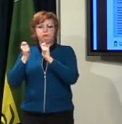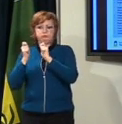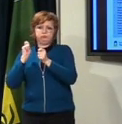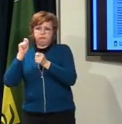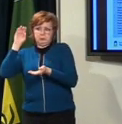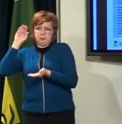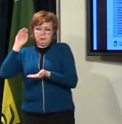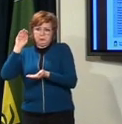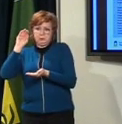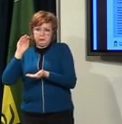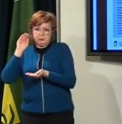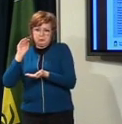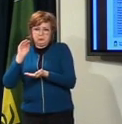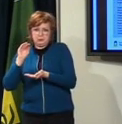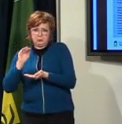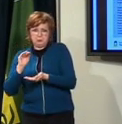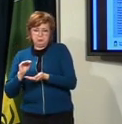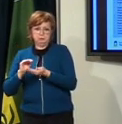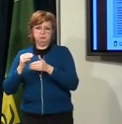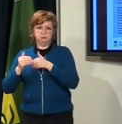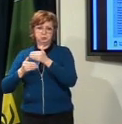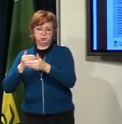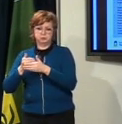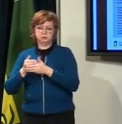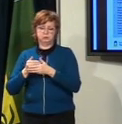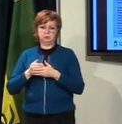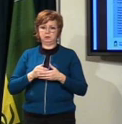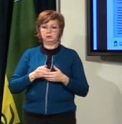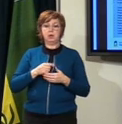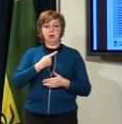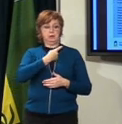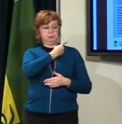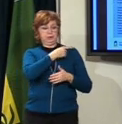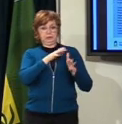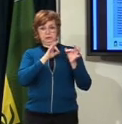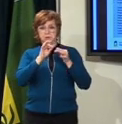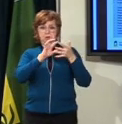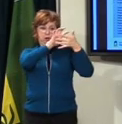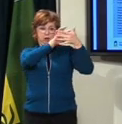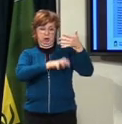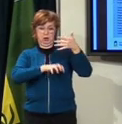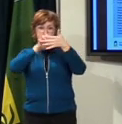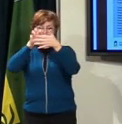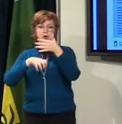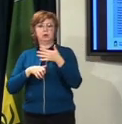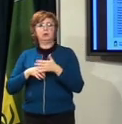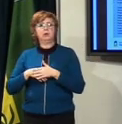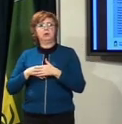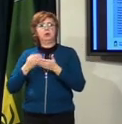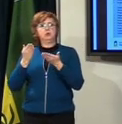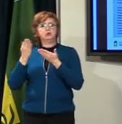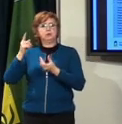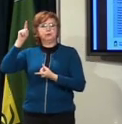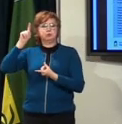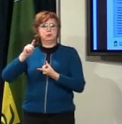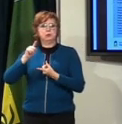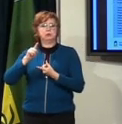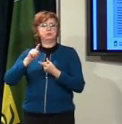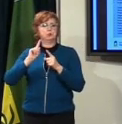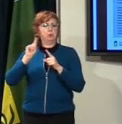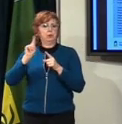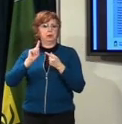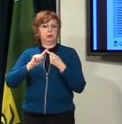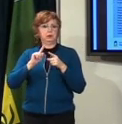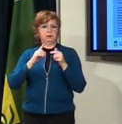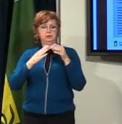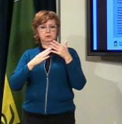need. The table on the slide outlines a number of program areas that are going to experience partial service slowdowns. The first